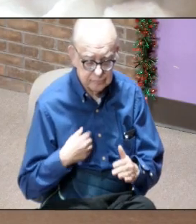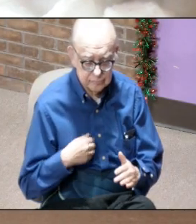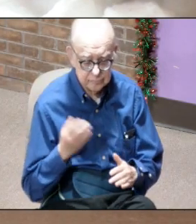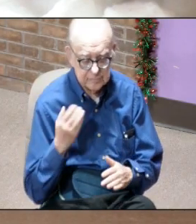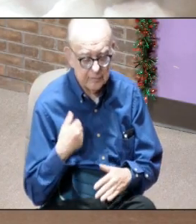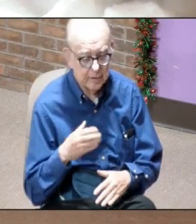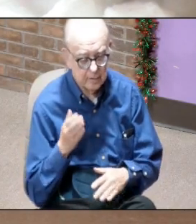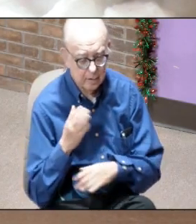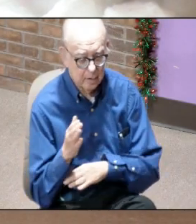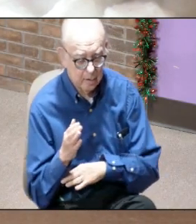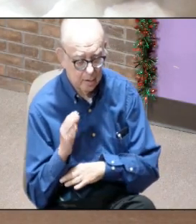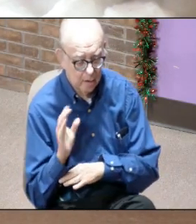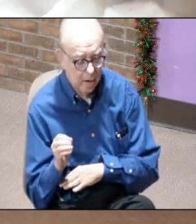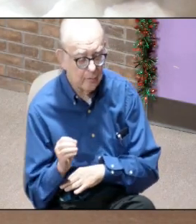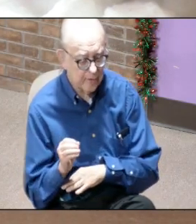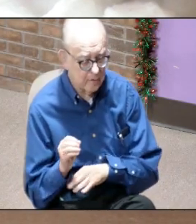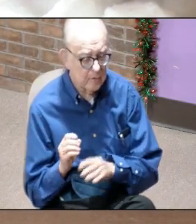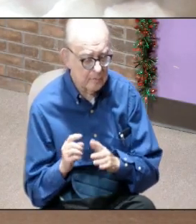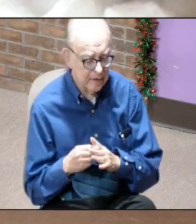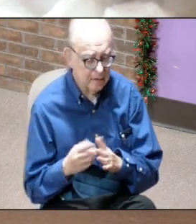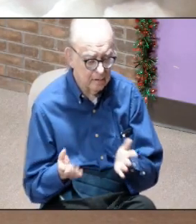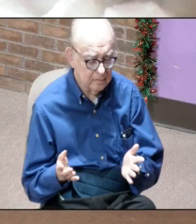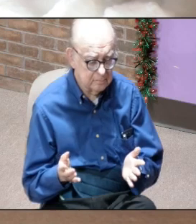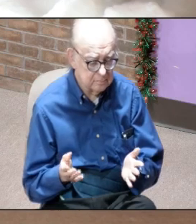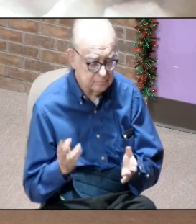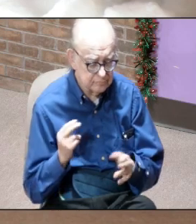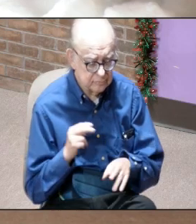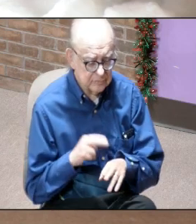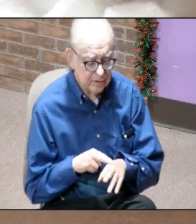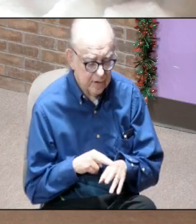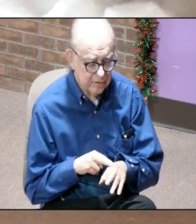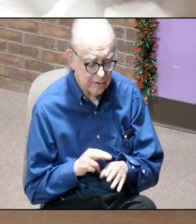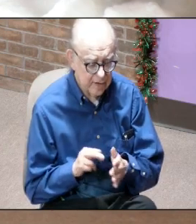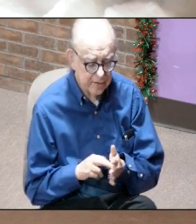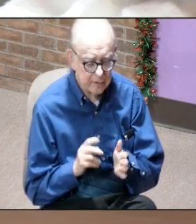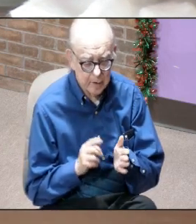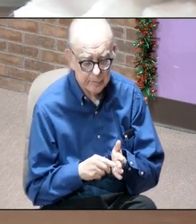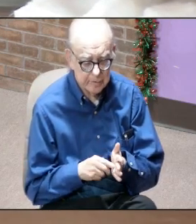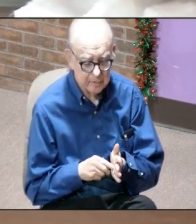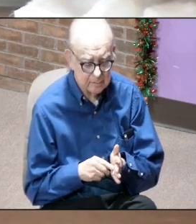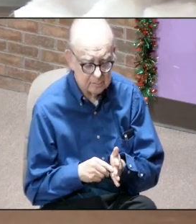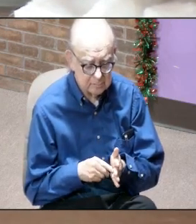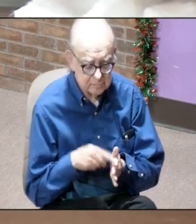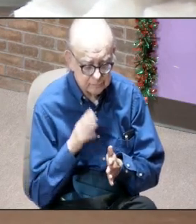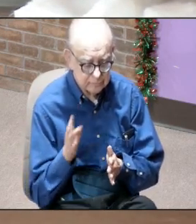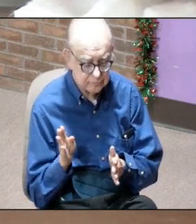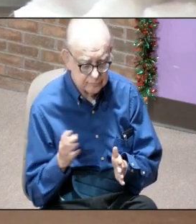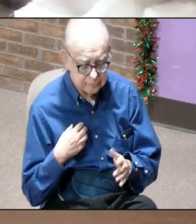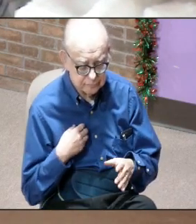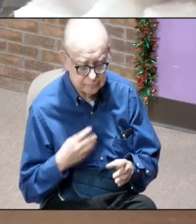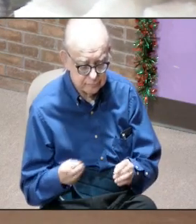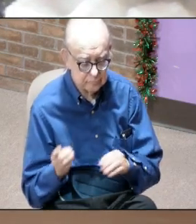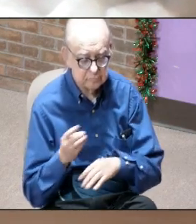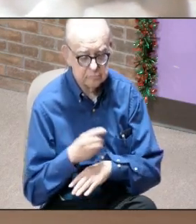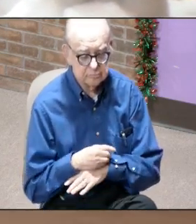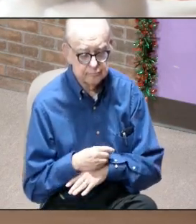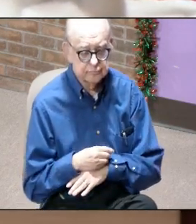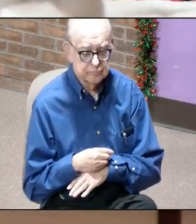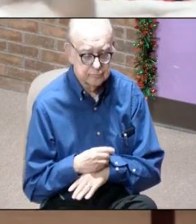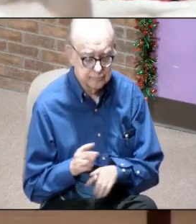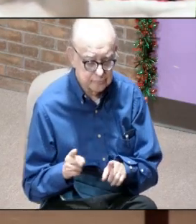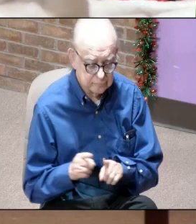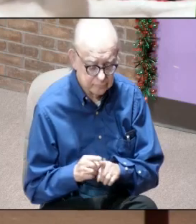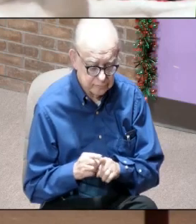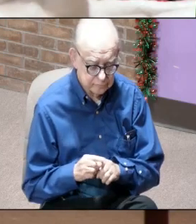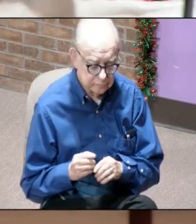a flag of their origin or the nation that they're coming from. And so what Blackbeard would do is during the day, as